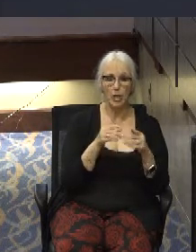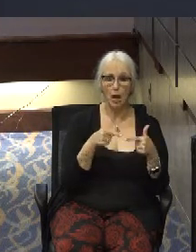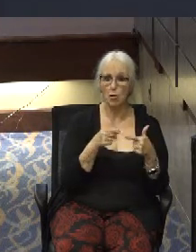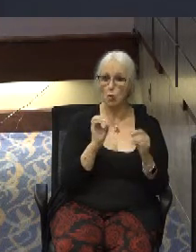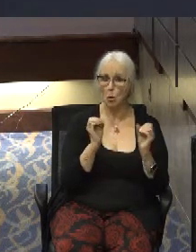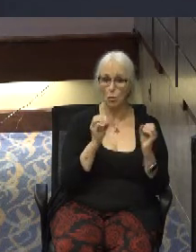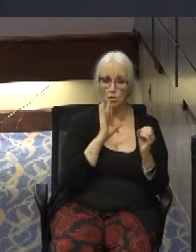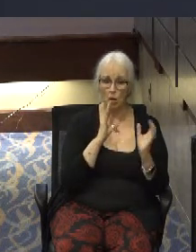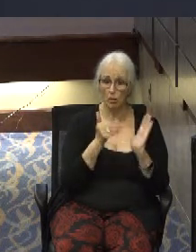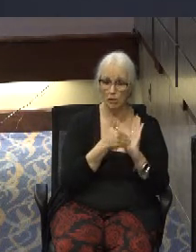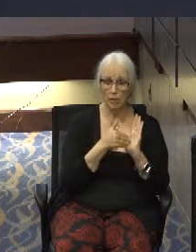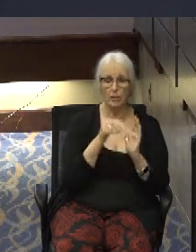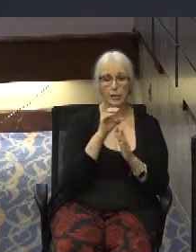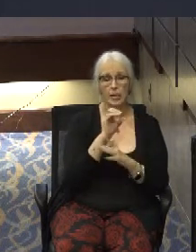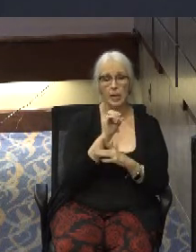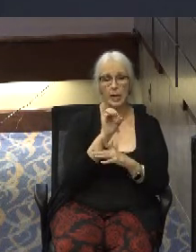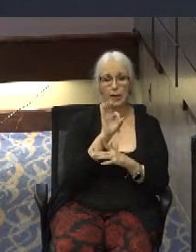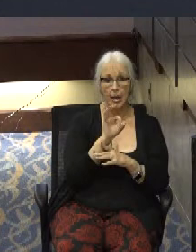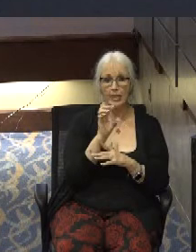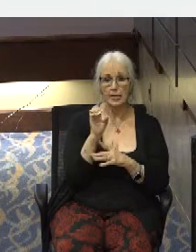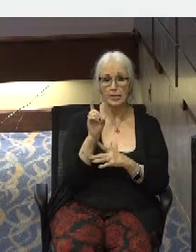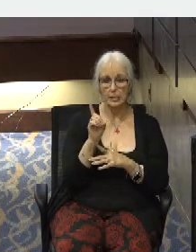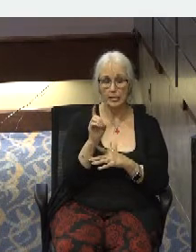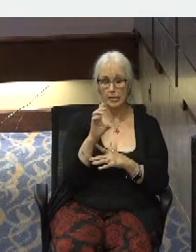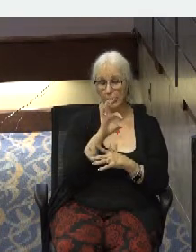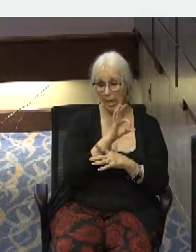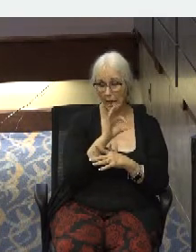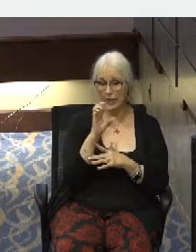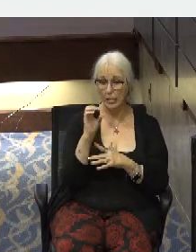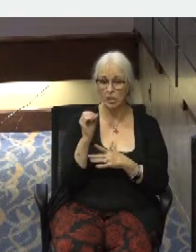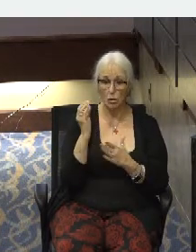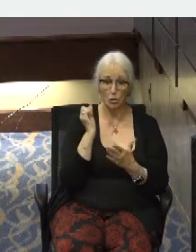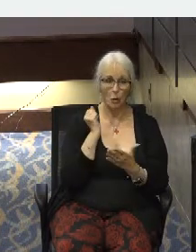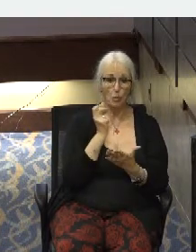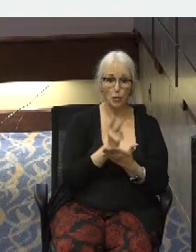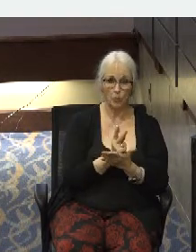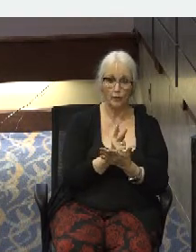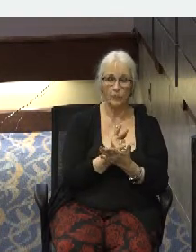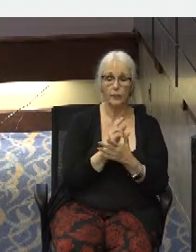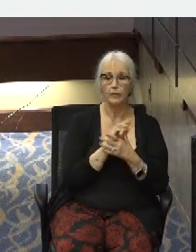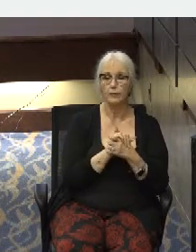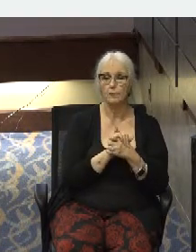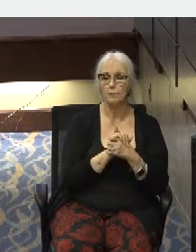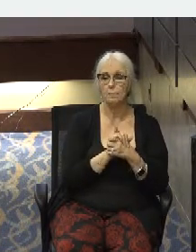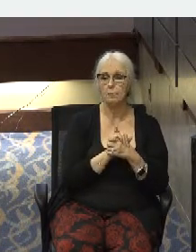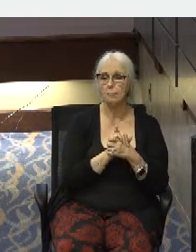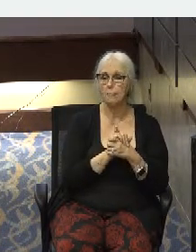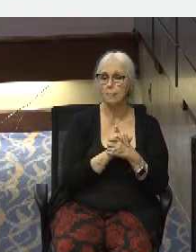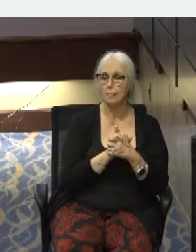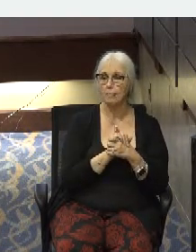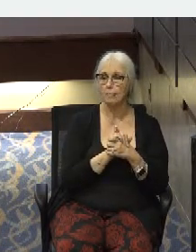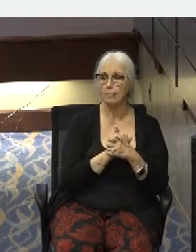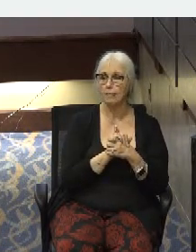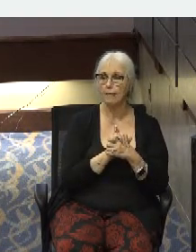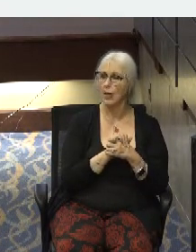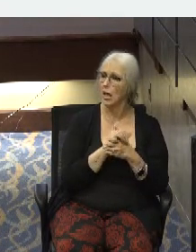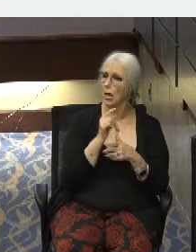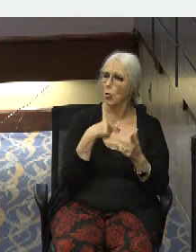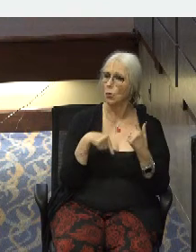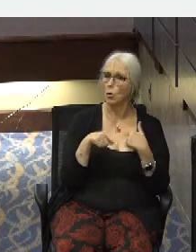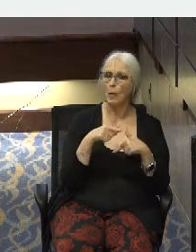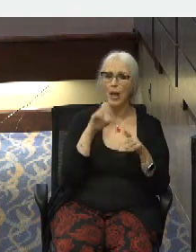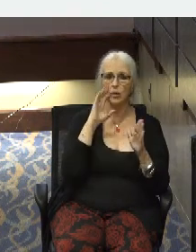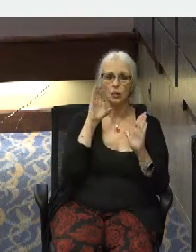was approved 9-0 by Plan Commission for both the land use and zone change. Can I ask a question? Could you go back to the